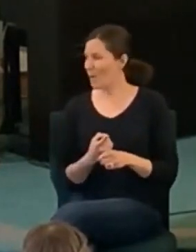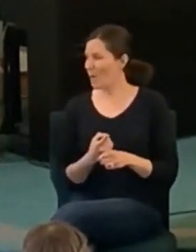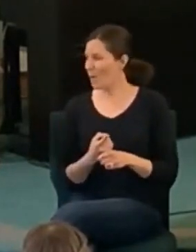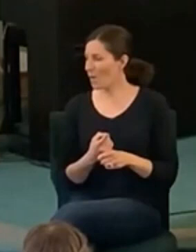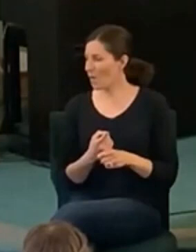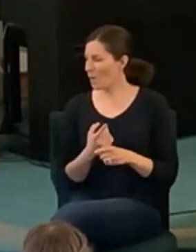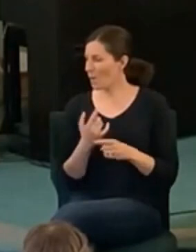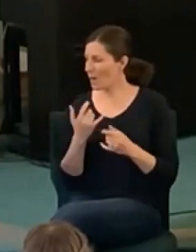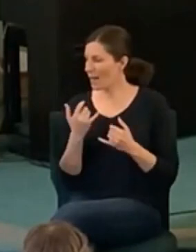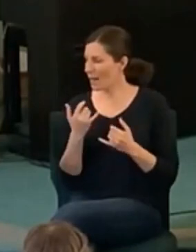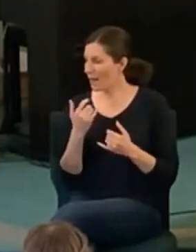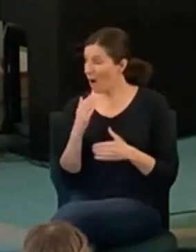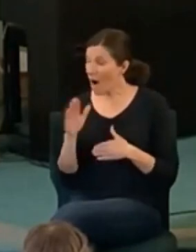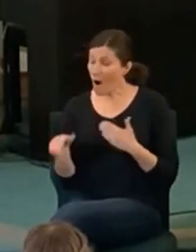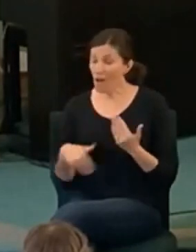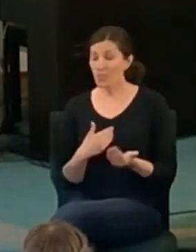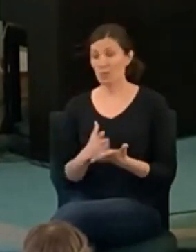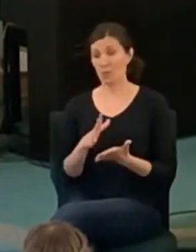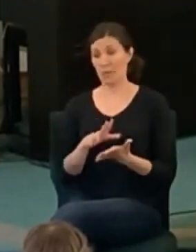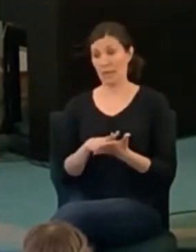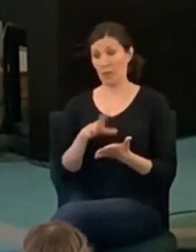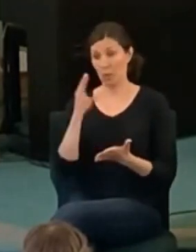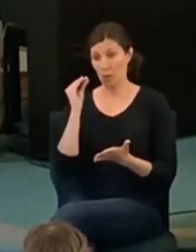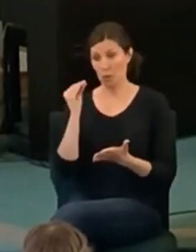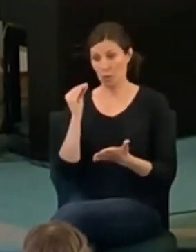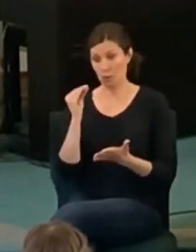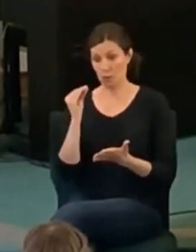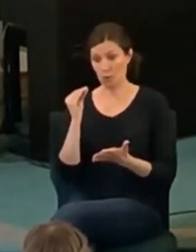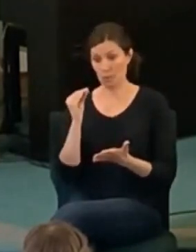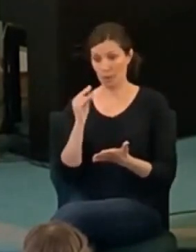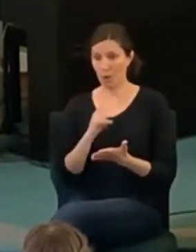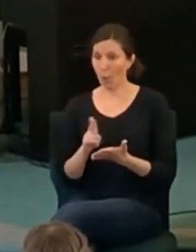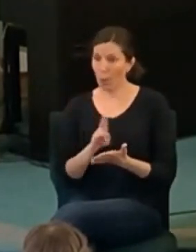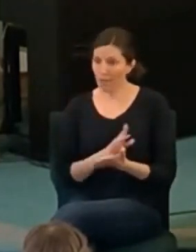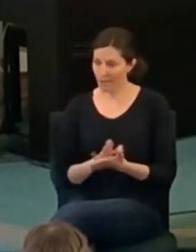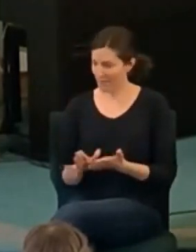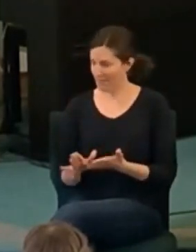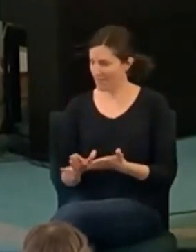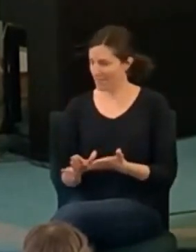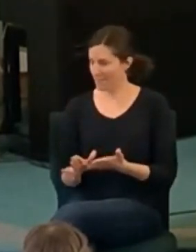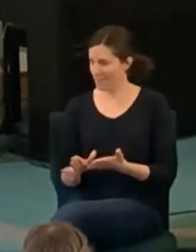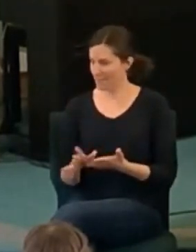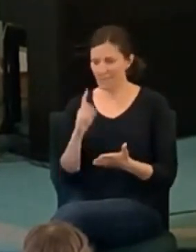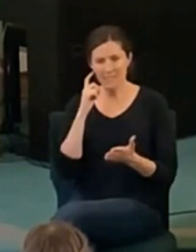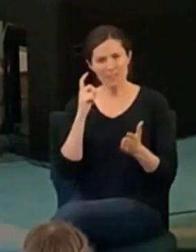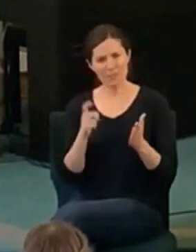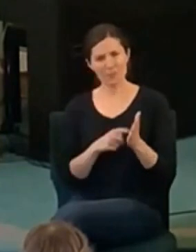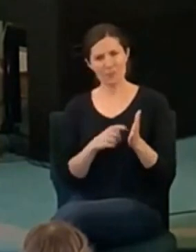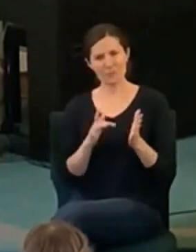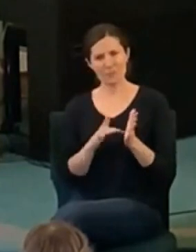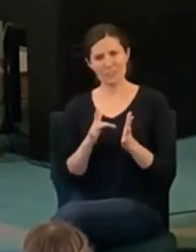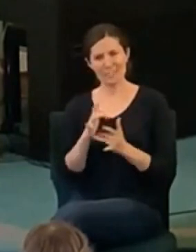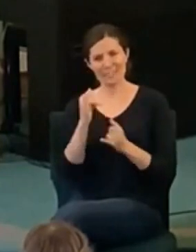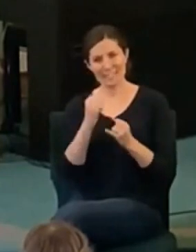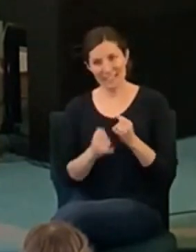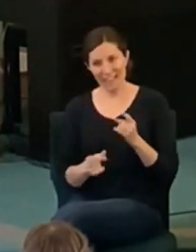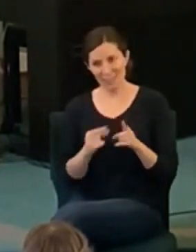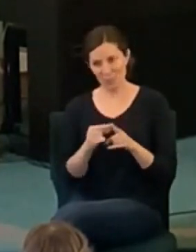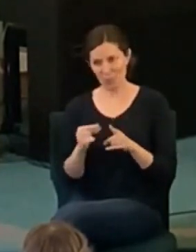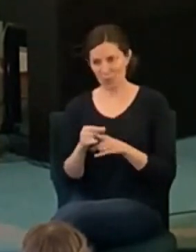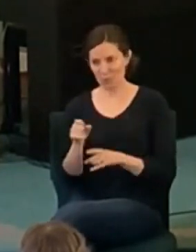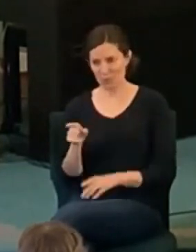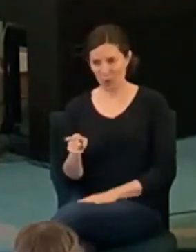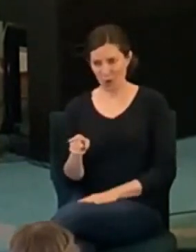death for us. If there's no sin, then Jesus' death doesn't mean anything.